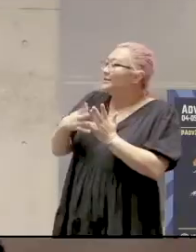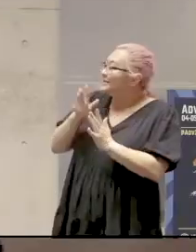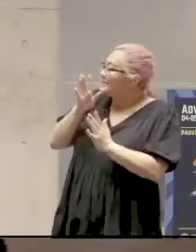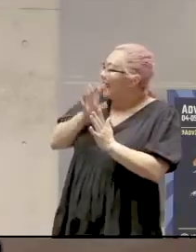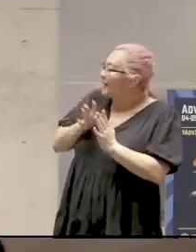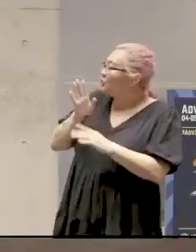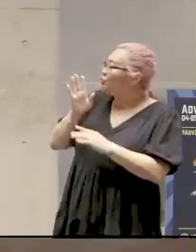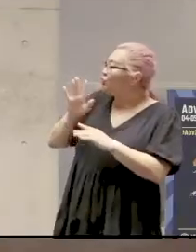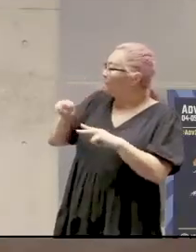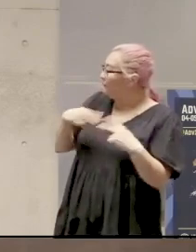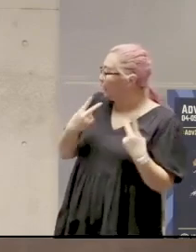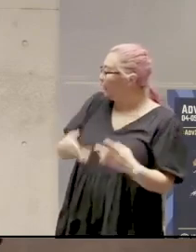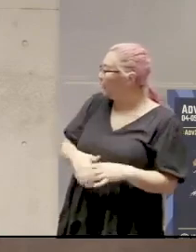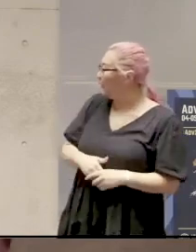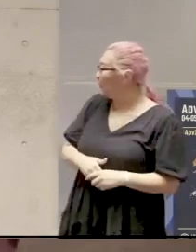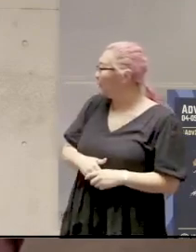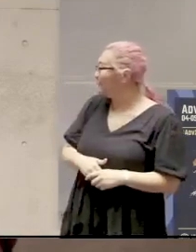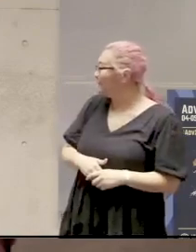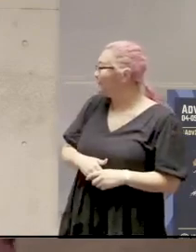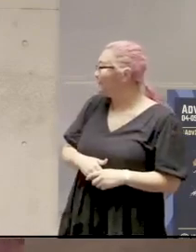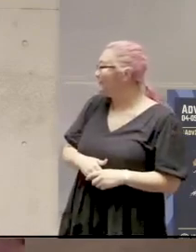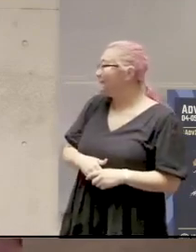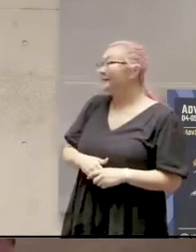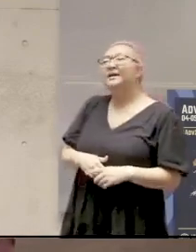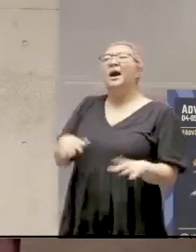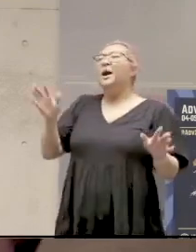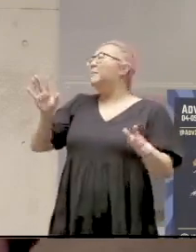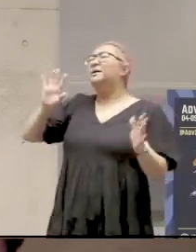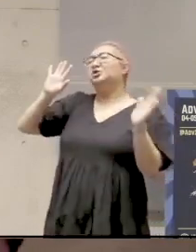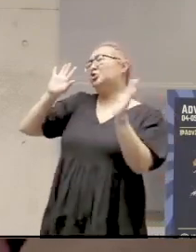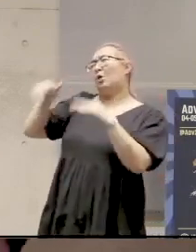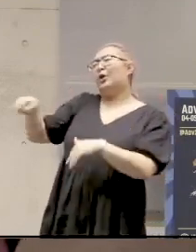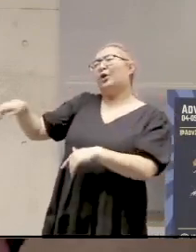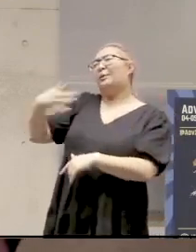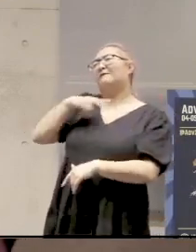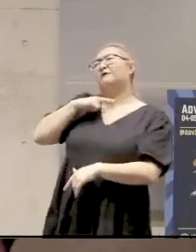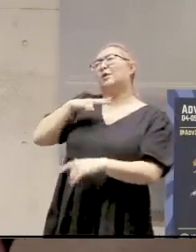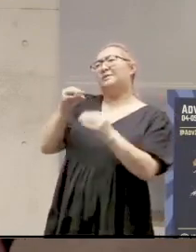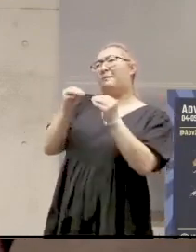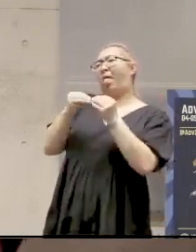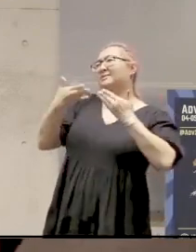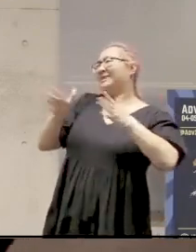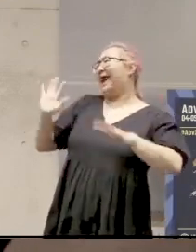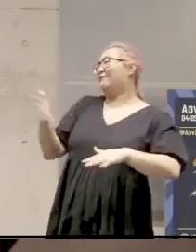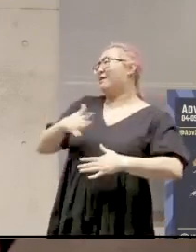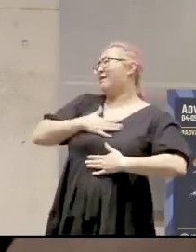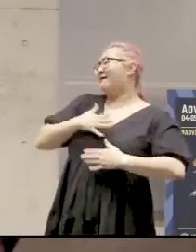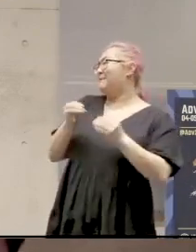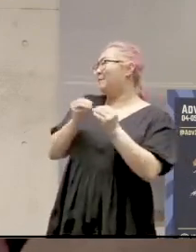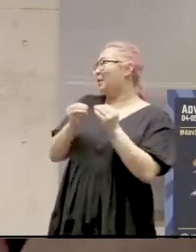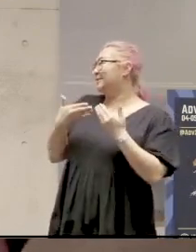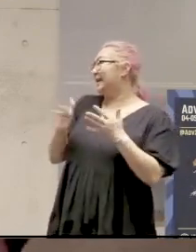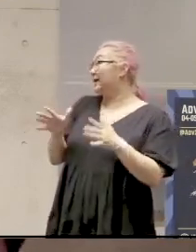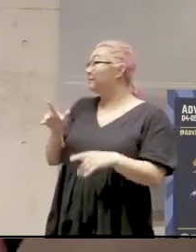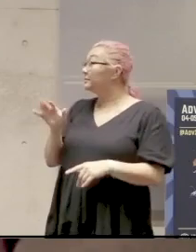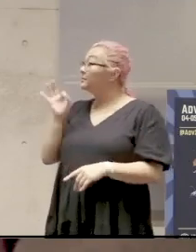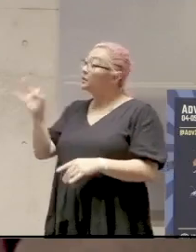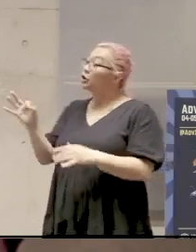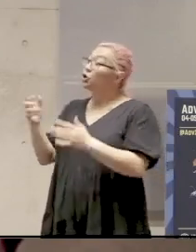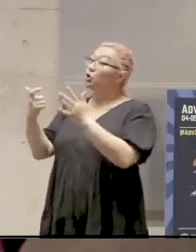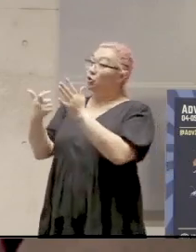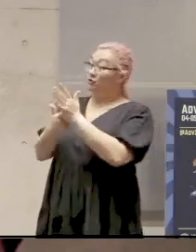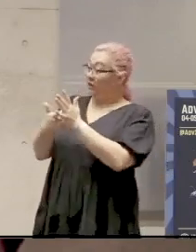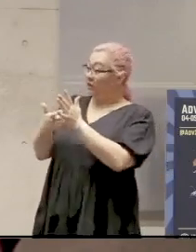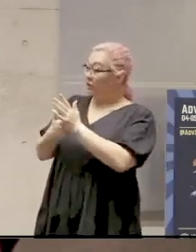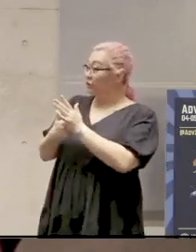just Google Baldur's Gate 3. Everyone loves it. Richard, it can be the worst review you've written, the worst review